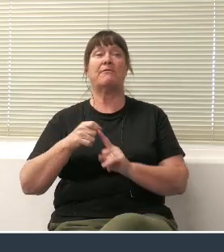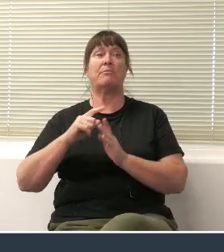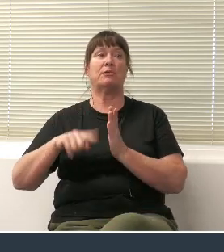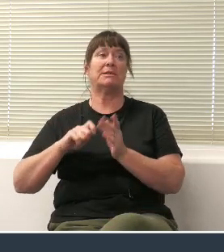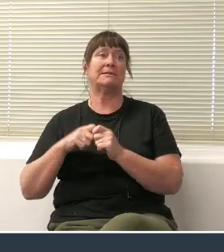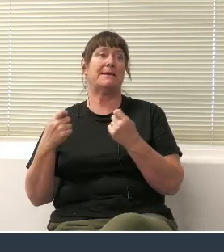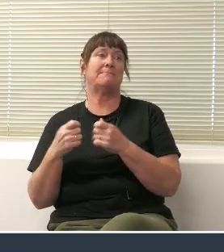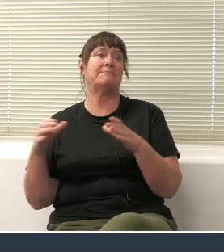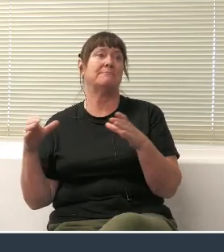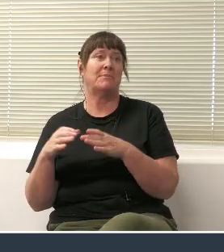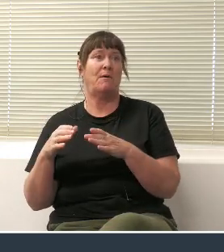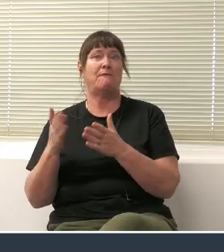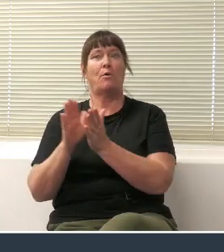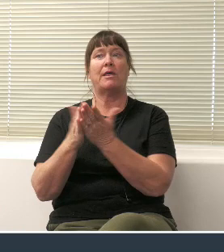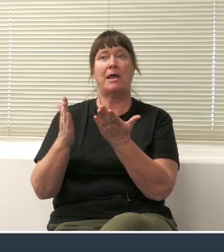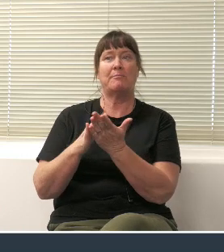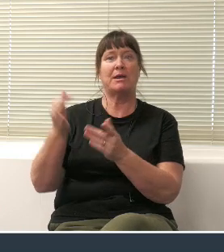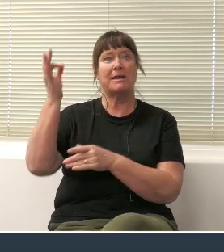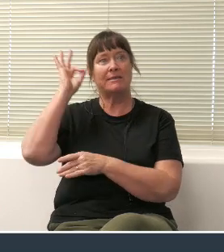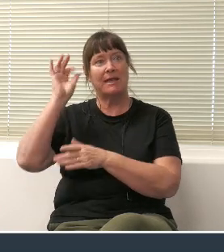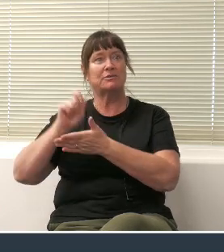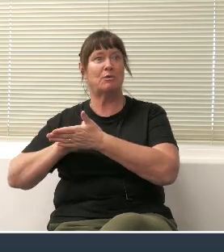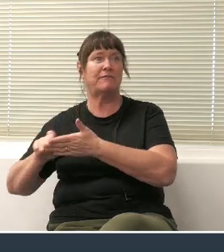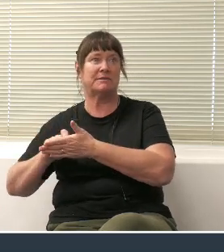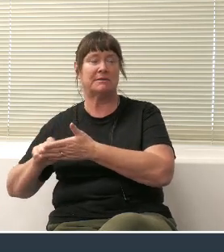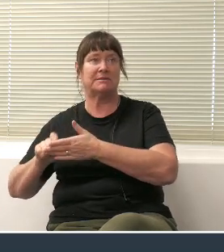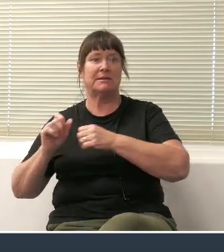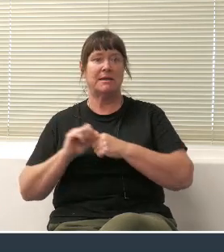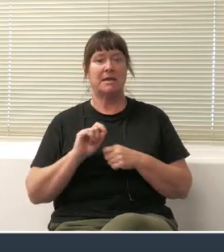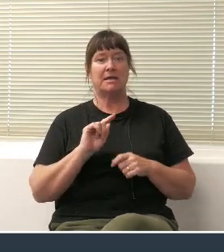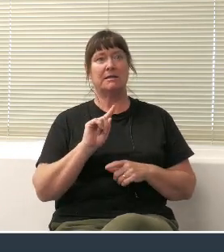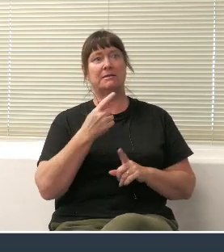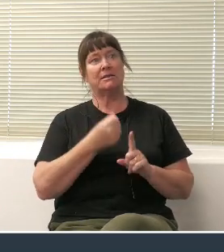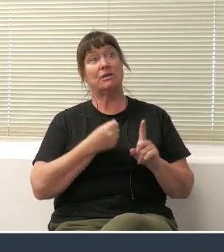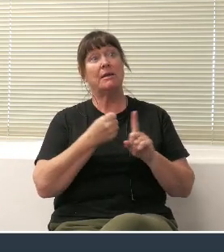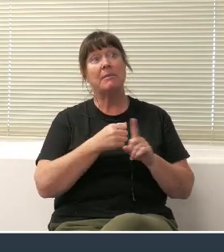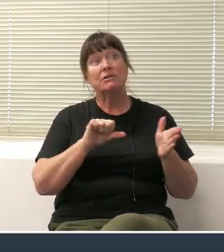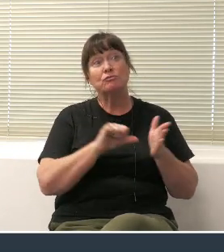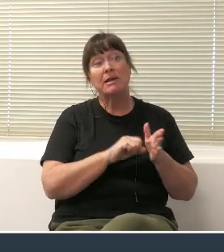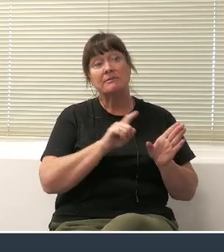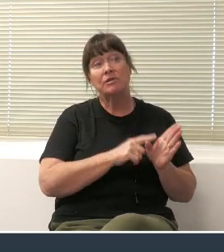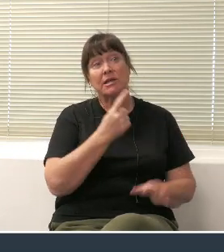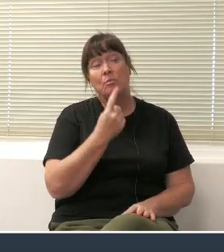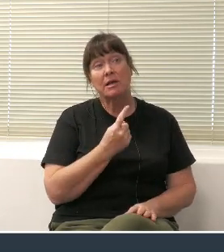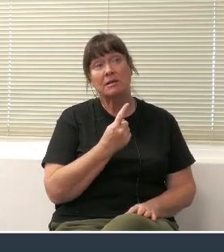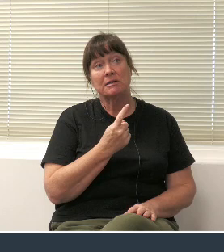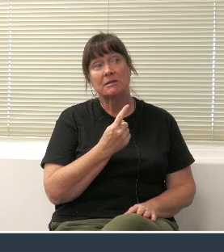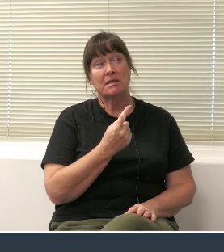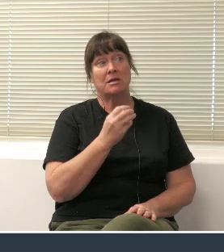place delivering the library and the council chambers. Its initial impact to rates in year one for the preferred option